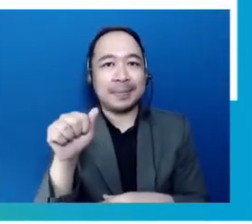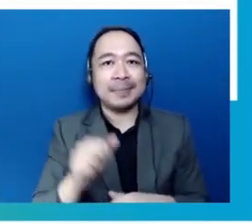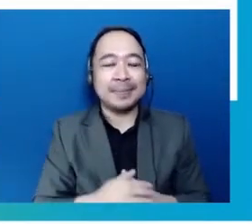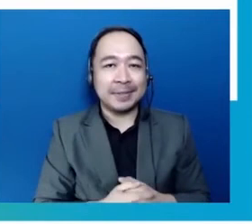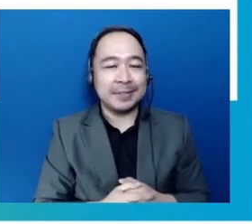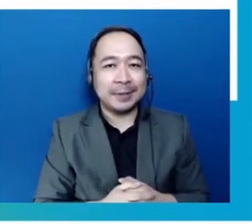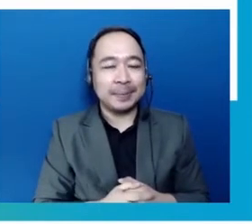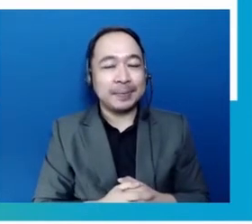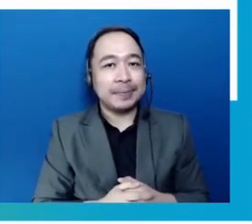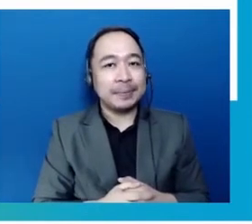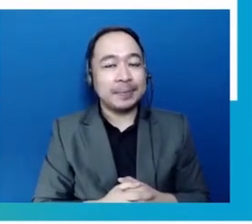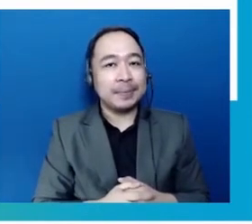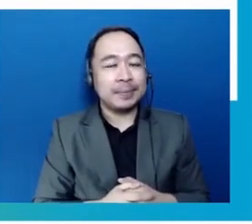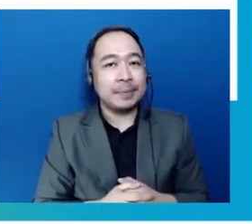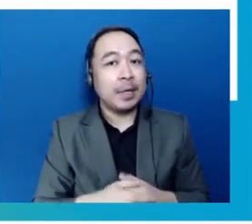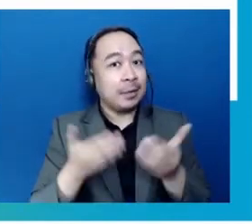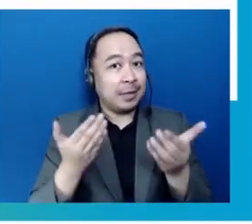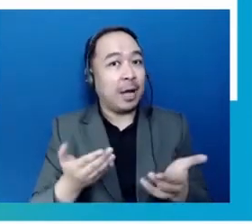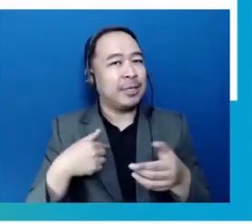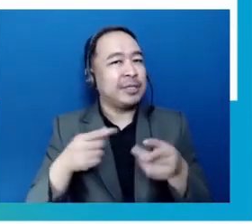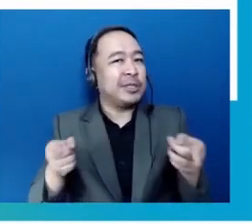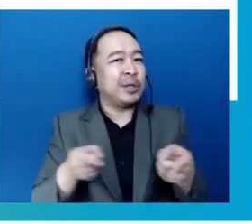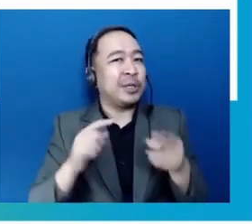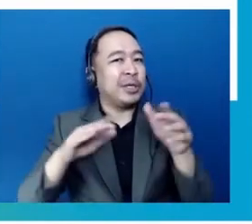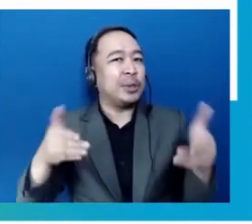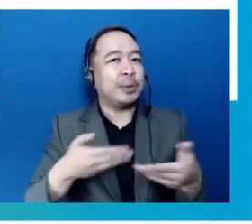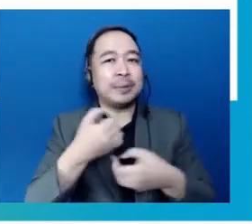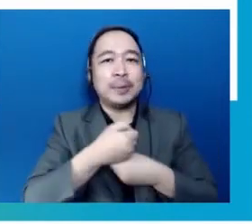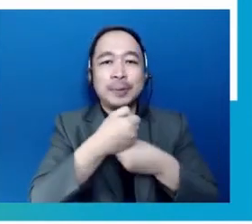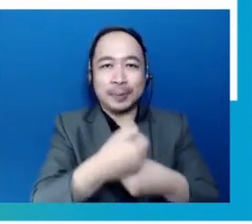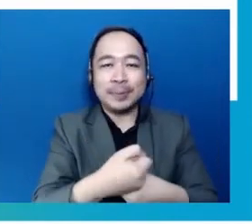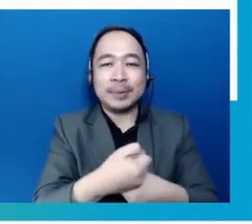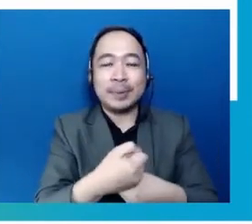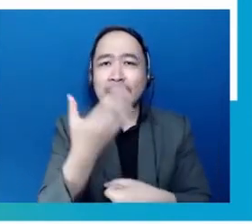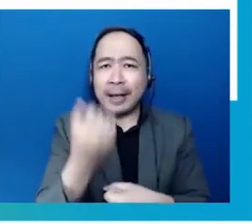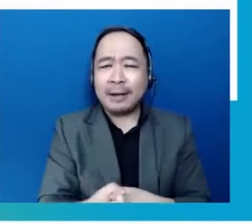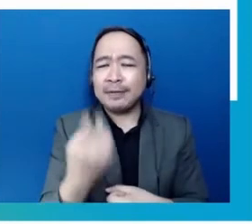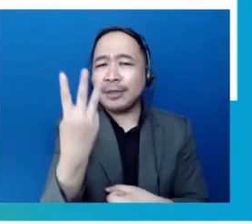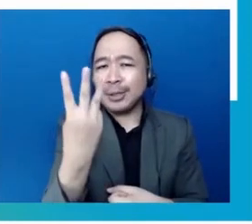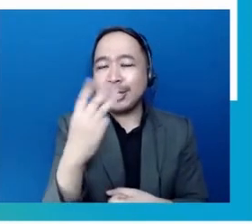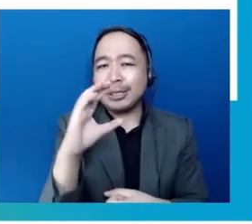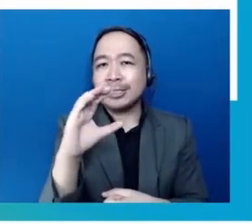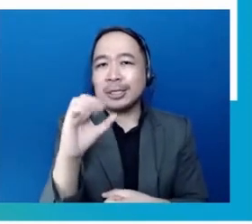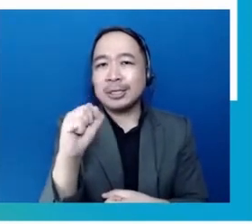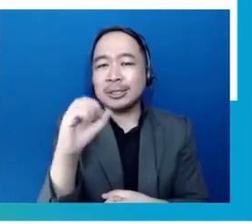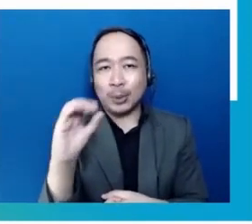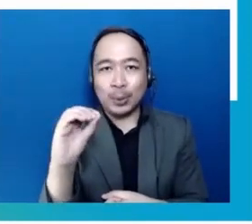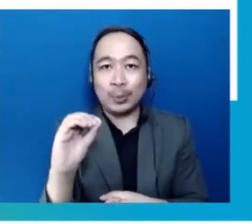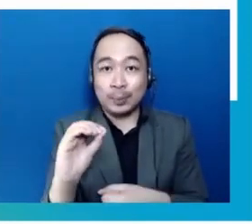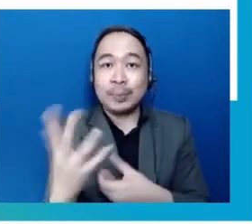Let me now quickly introduce the representatives. As I say, we have three CSOs with us.